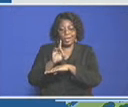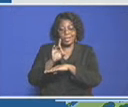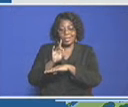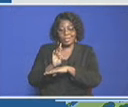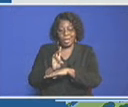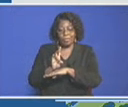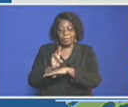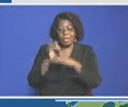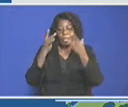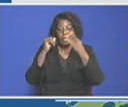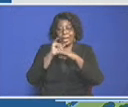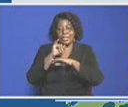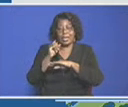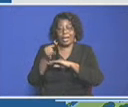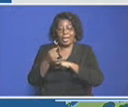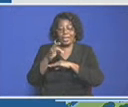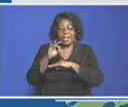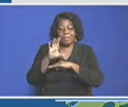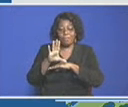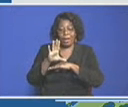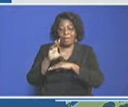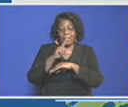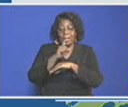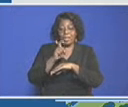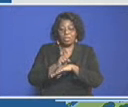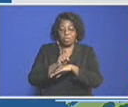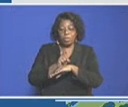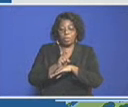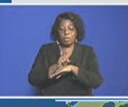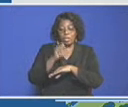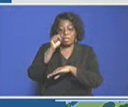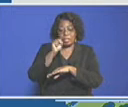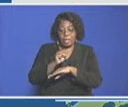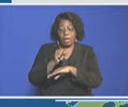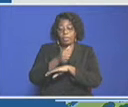87. Otterstown, Kid Island, 85. Black Point, Exuma, Kemp's Bay, South